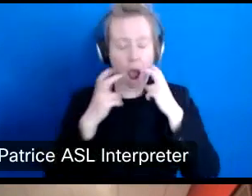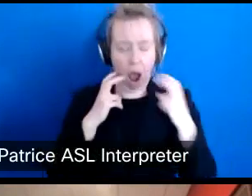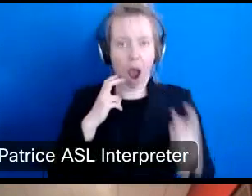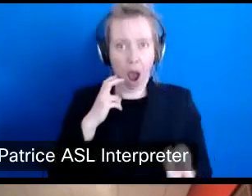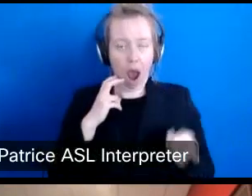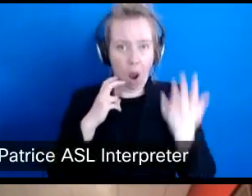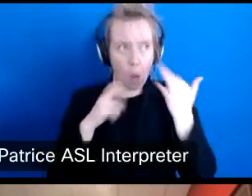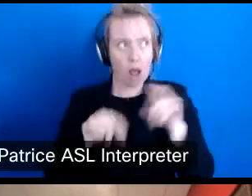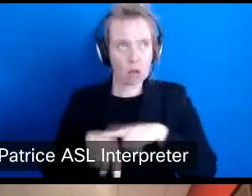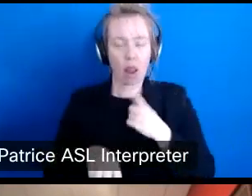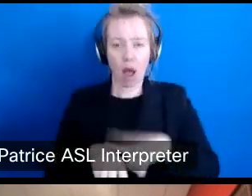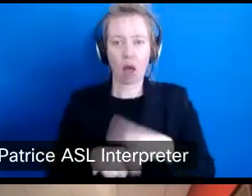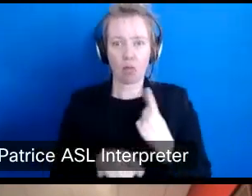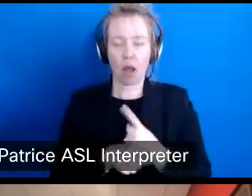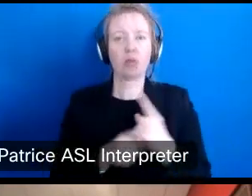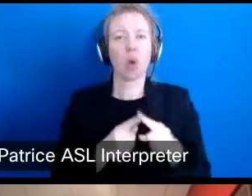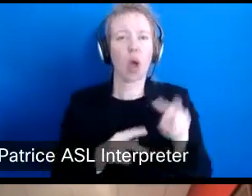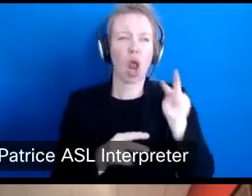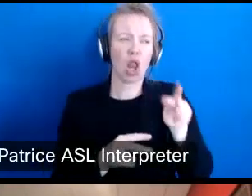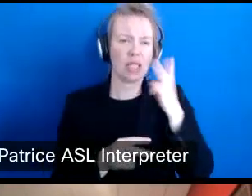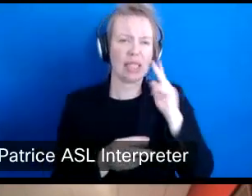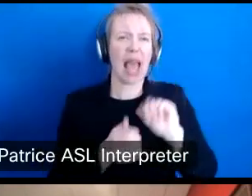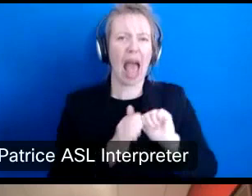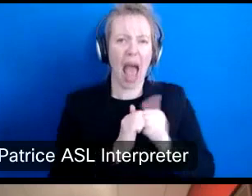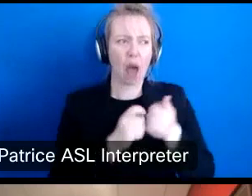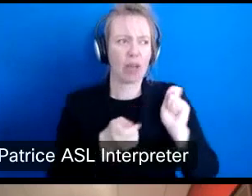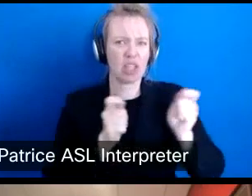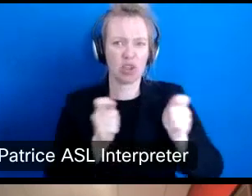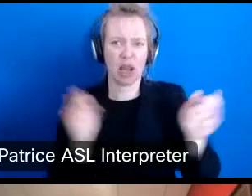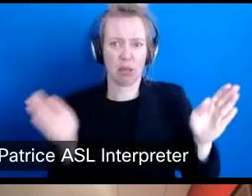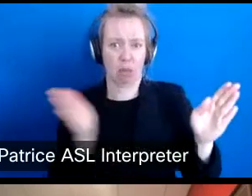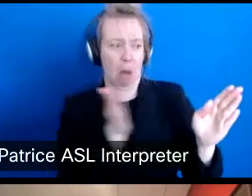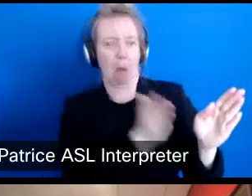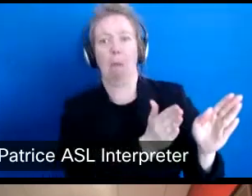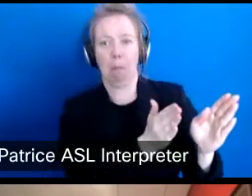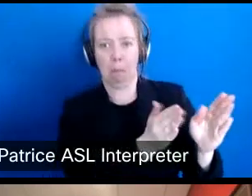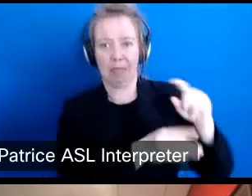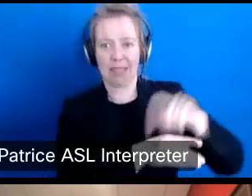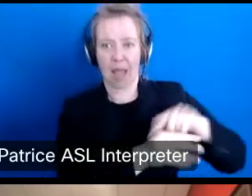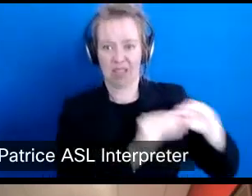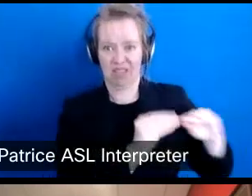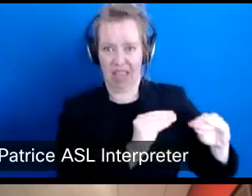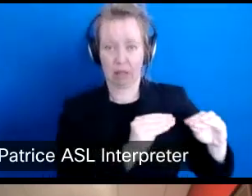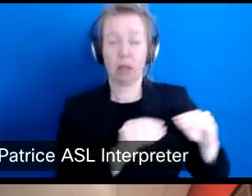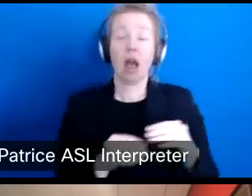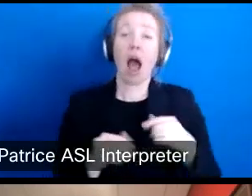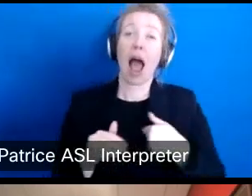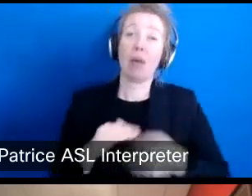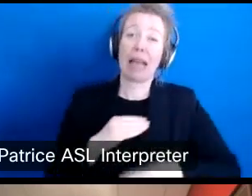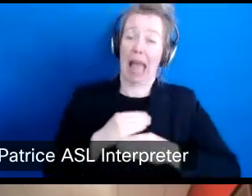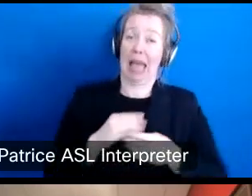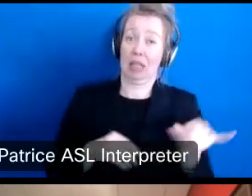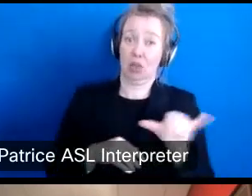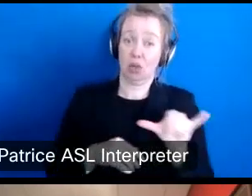does it take that long? So we're going to look at making some adjustments where we can. But what I would add, Commissioner, is that definitely